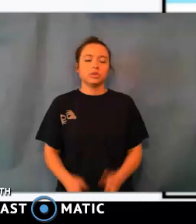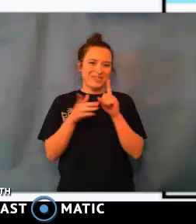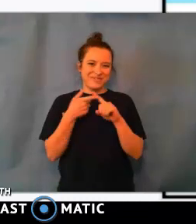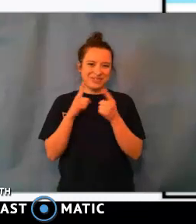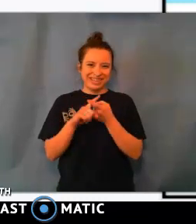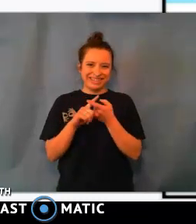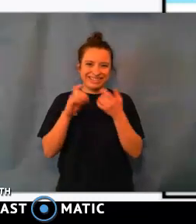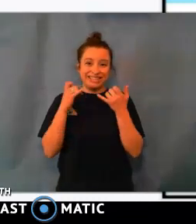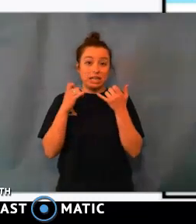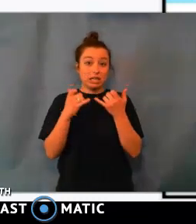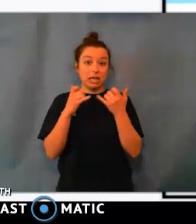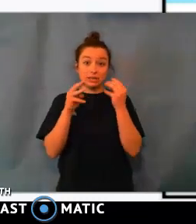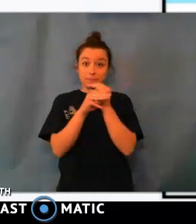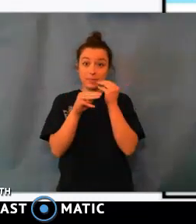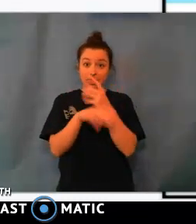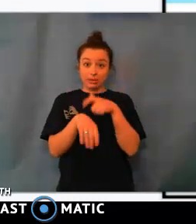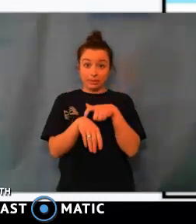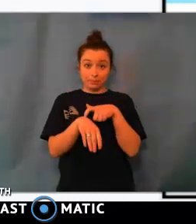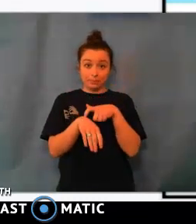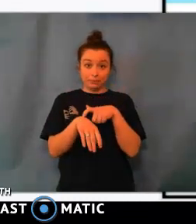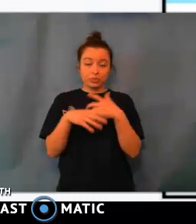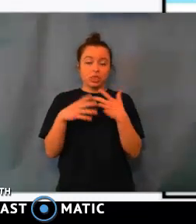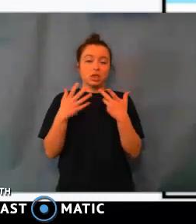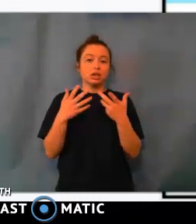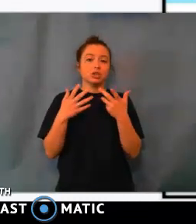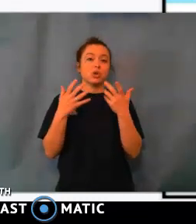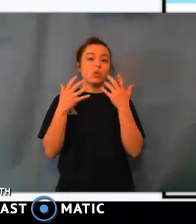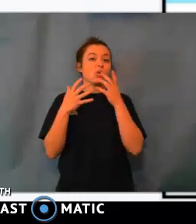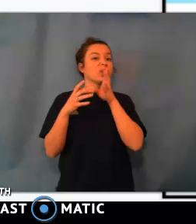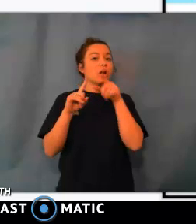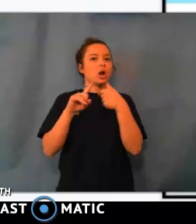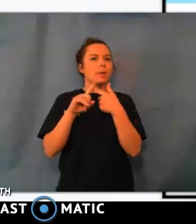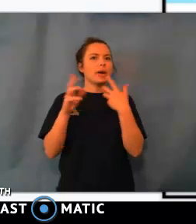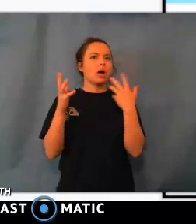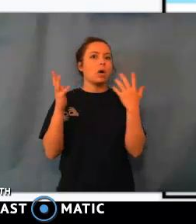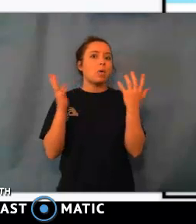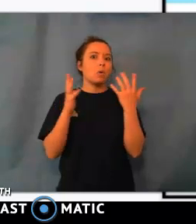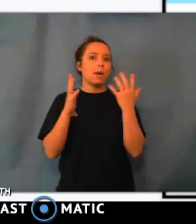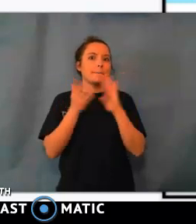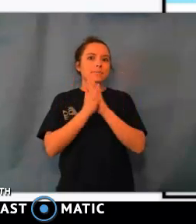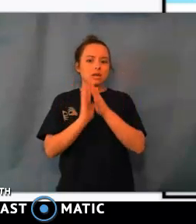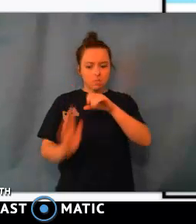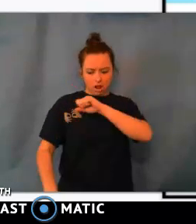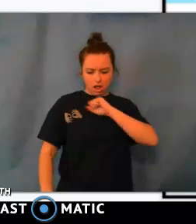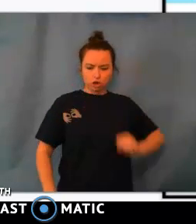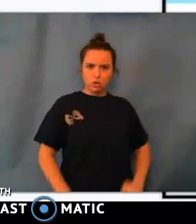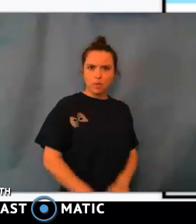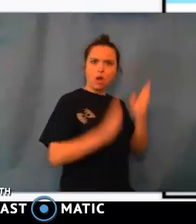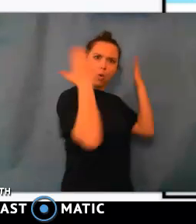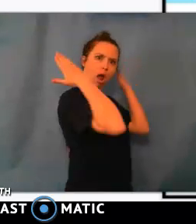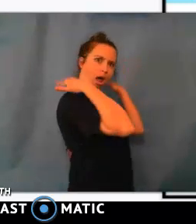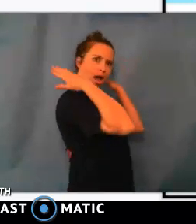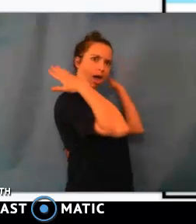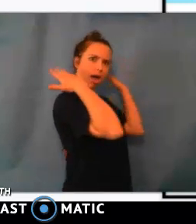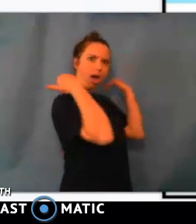friends, it is our math lesson time. So today we are going to learn how to be a superhero, and we're going to get a